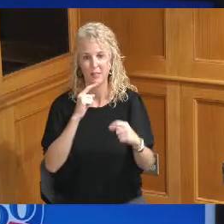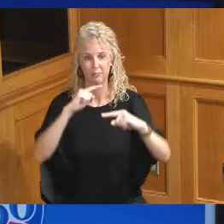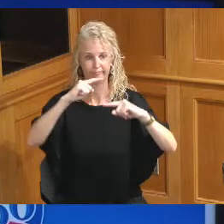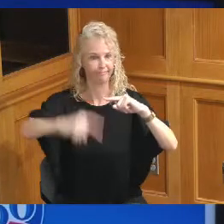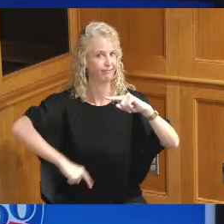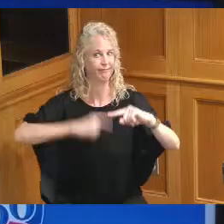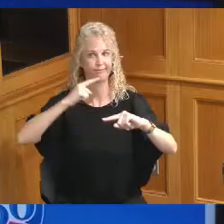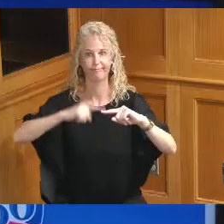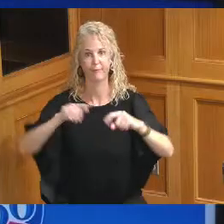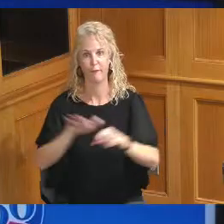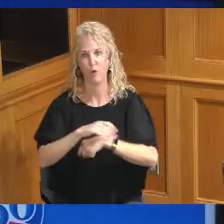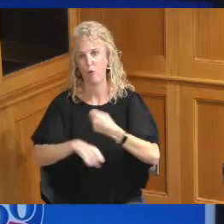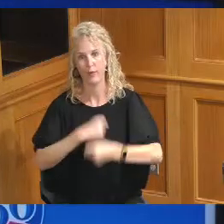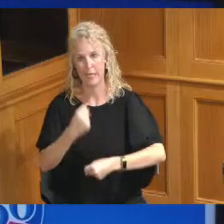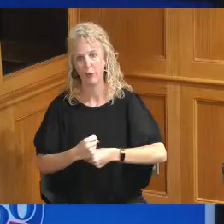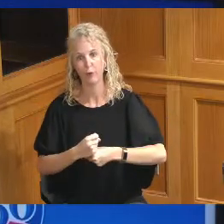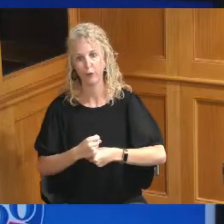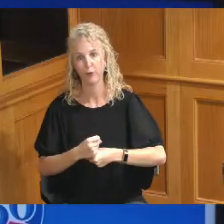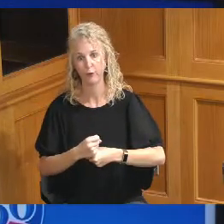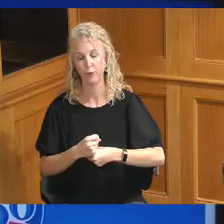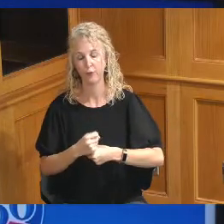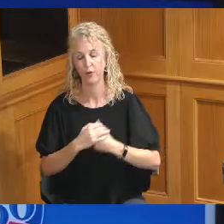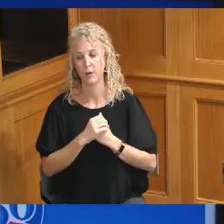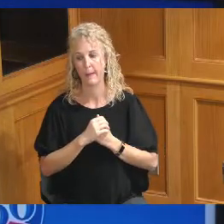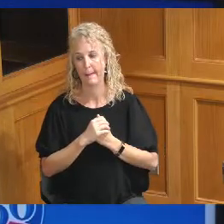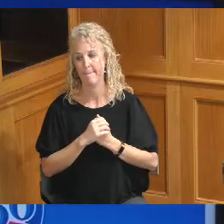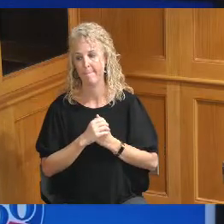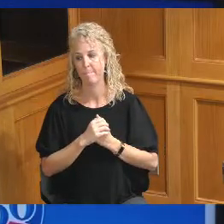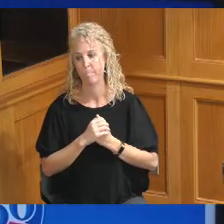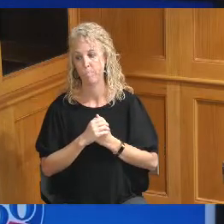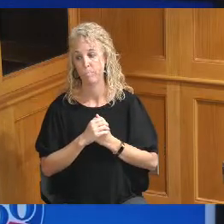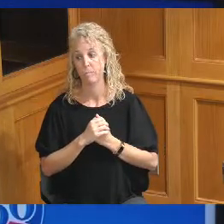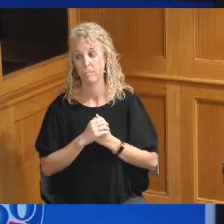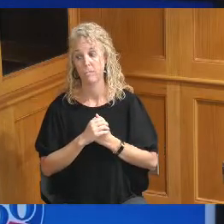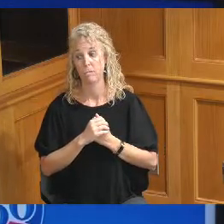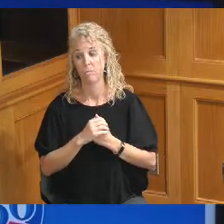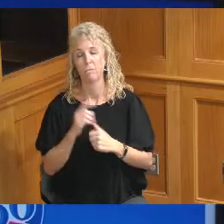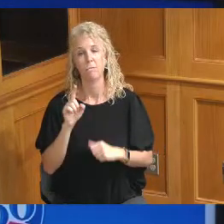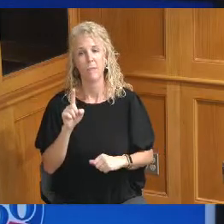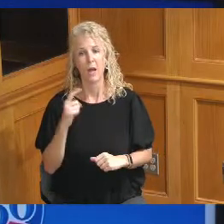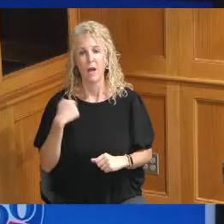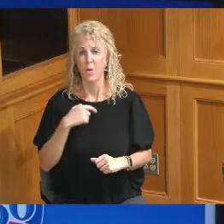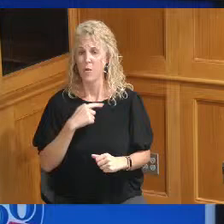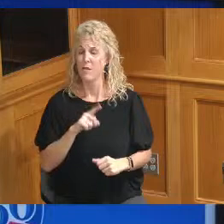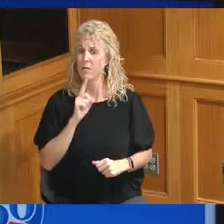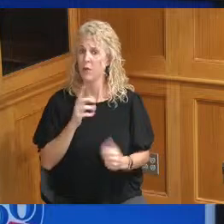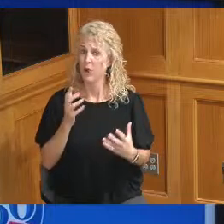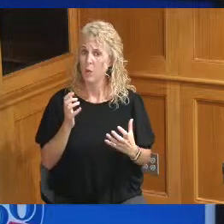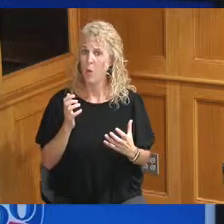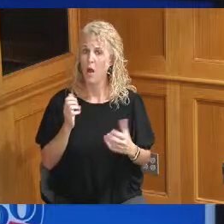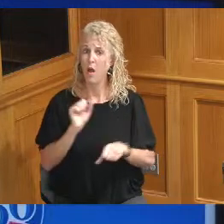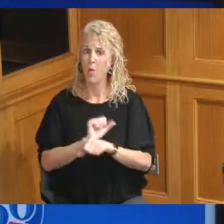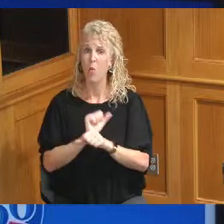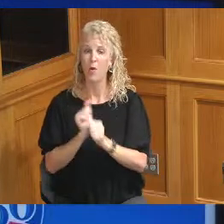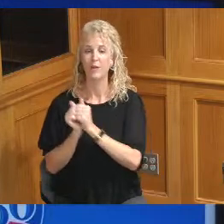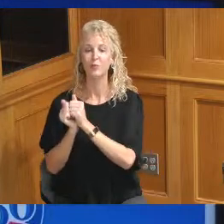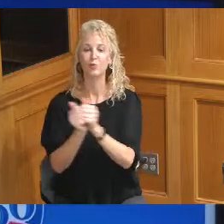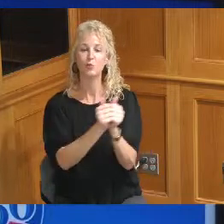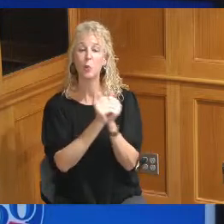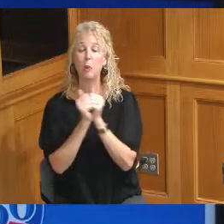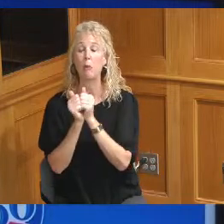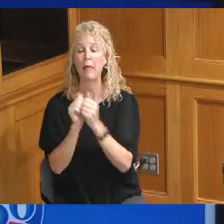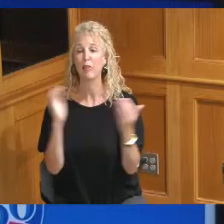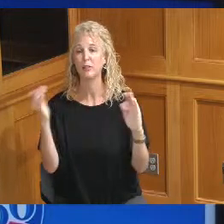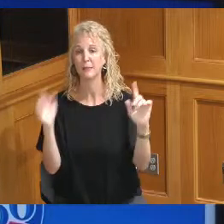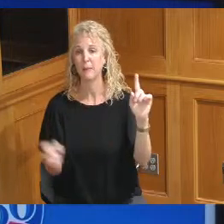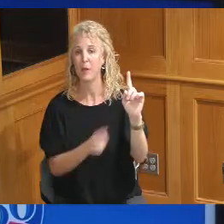celebrate the 250th anniversary of the founding of our country. What we want to ensure is that we're all working towards a similar goal, which is